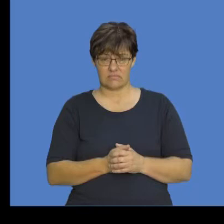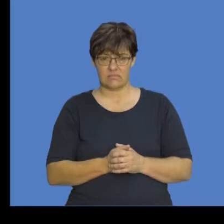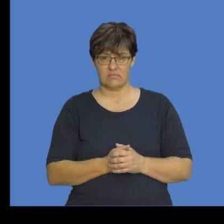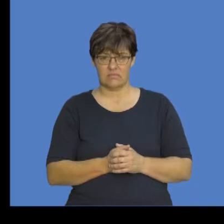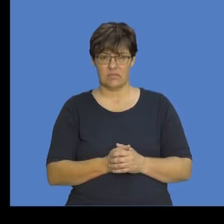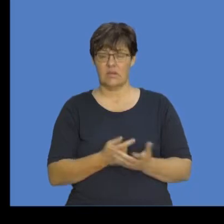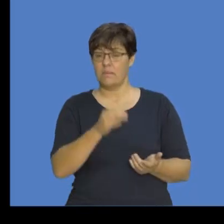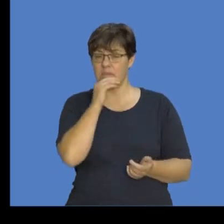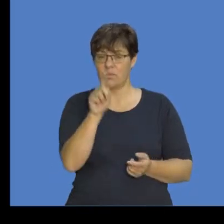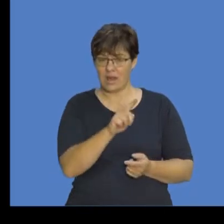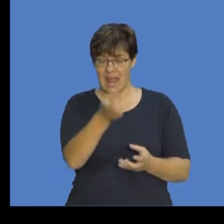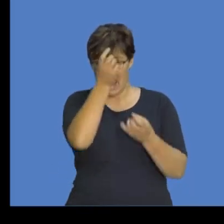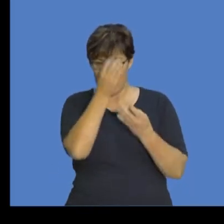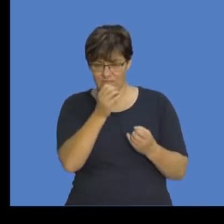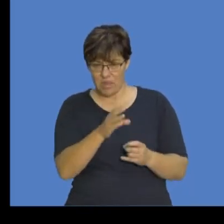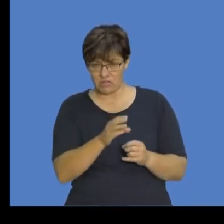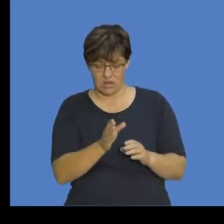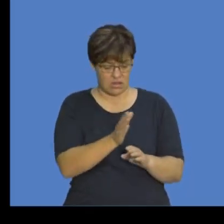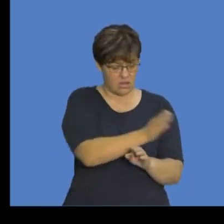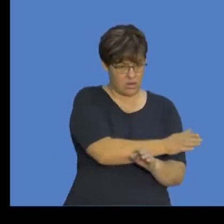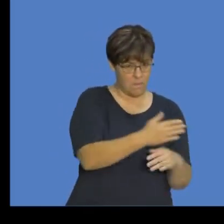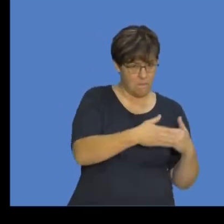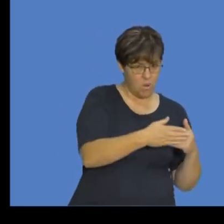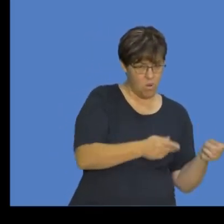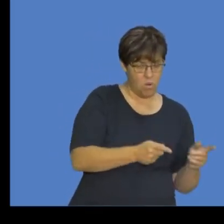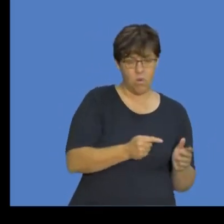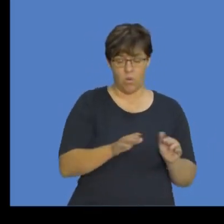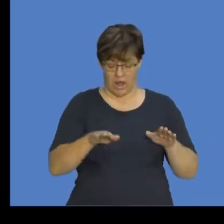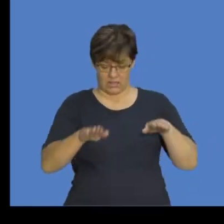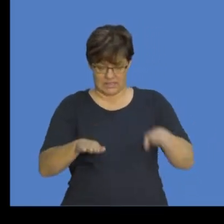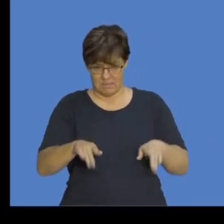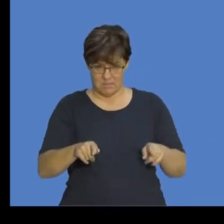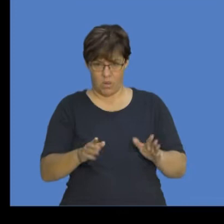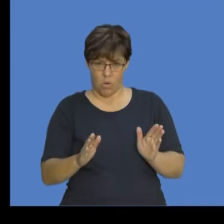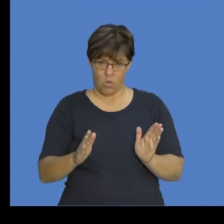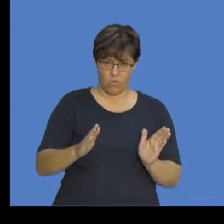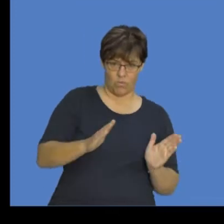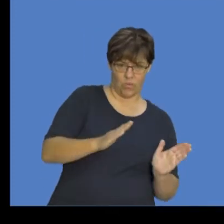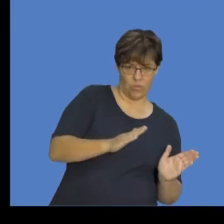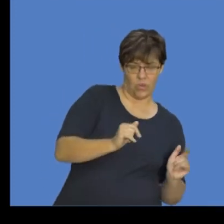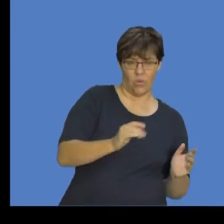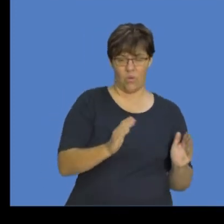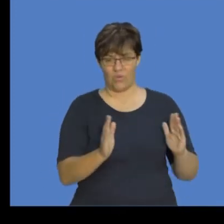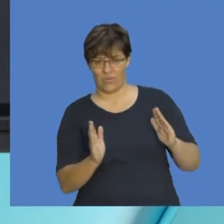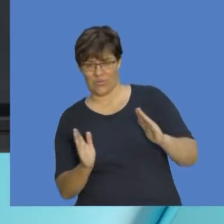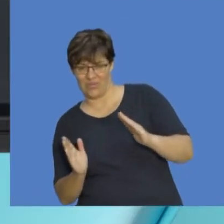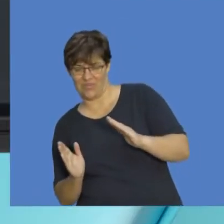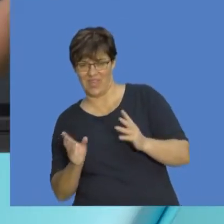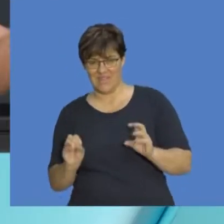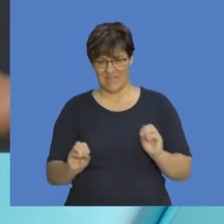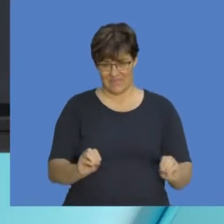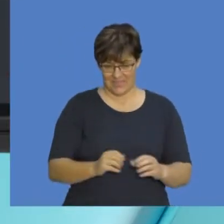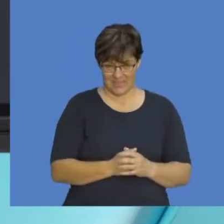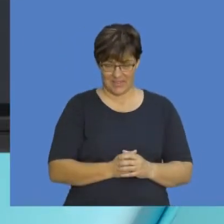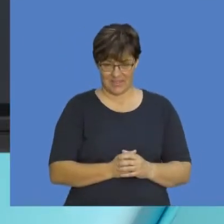talking about distribution of data, which it could be symmetric, it could be skewed to the left, it could be skewed